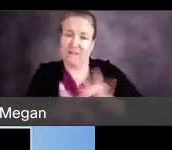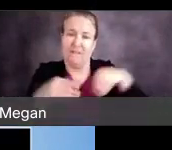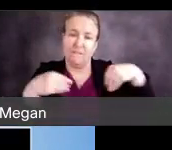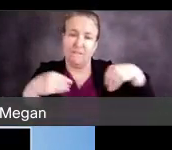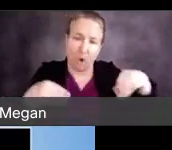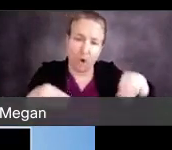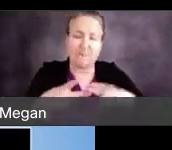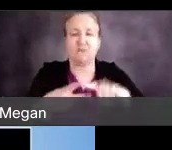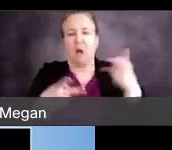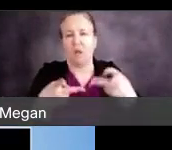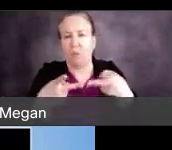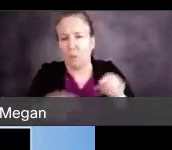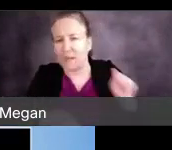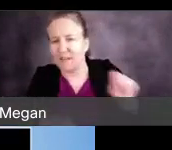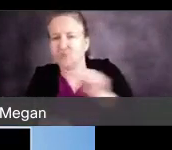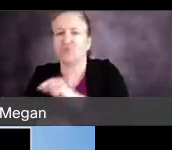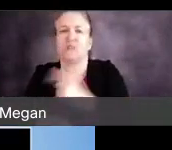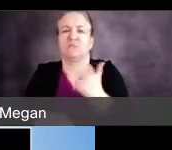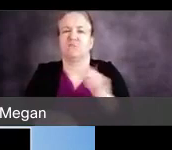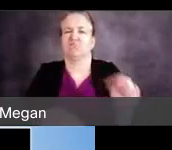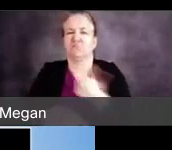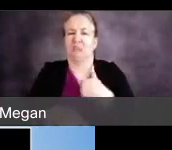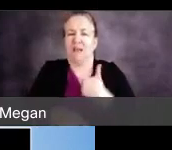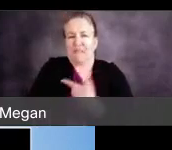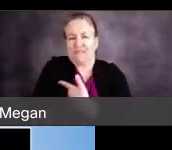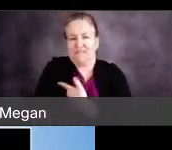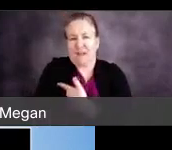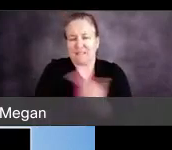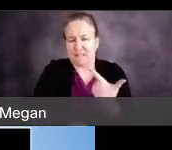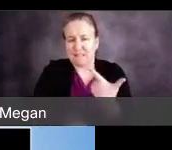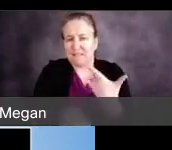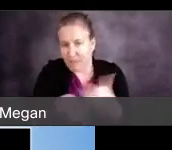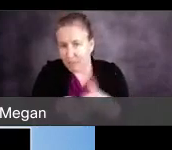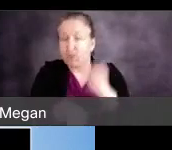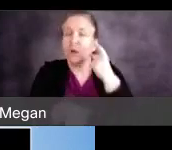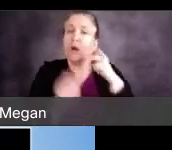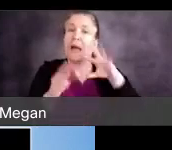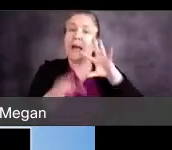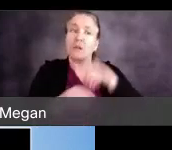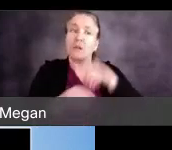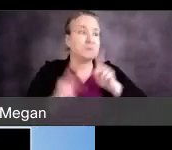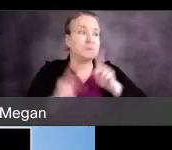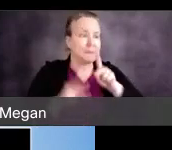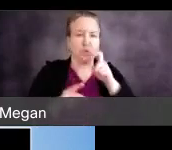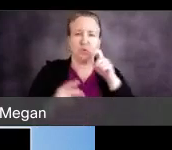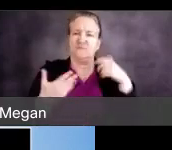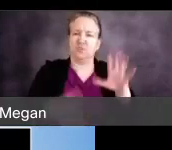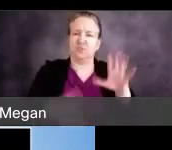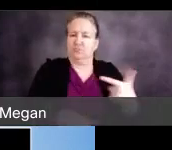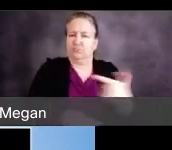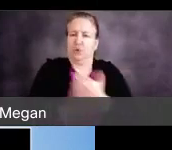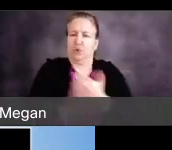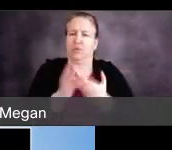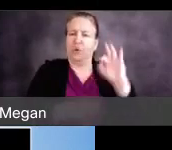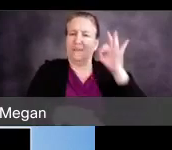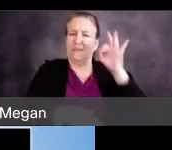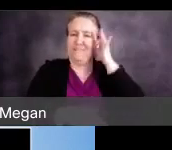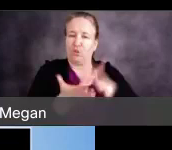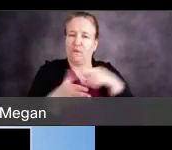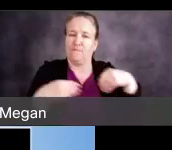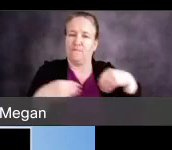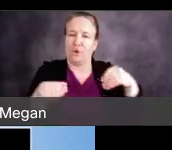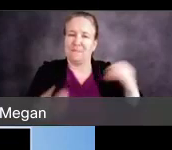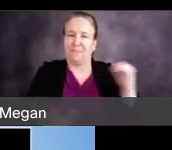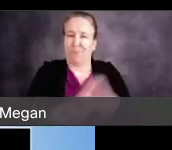other locations that have some vaccine. This includes individuals that have been vaccinated through the Federal Pharmacy Partnership in